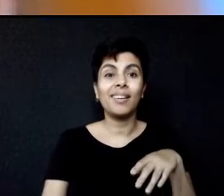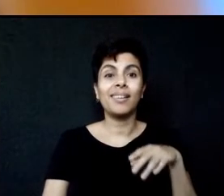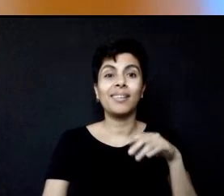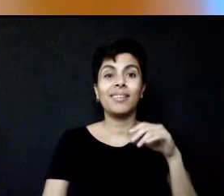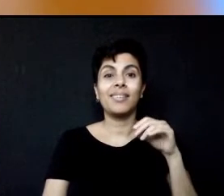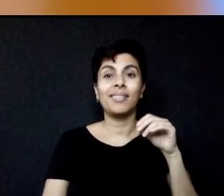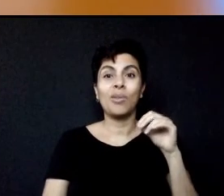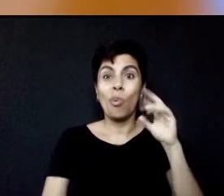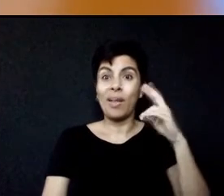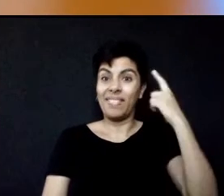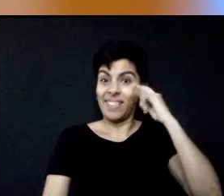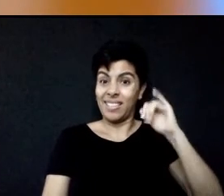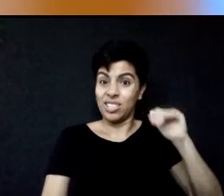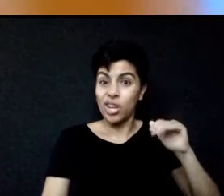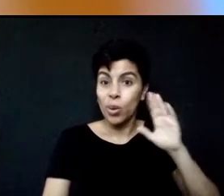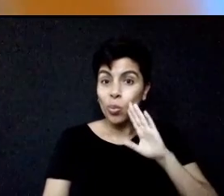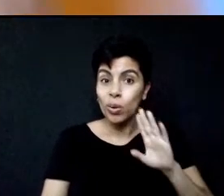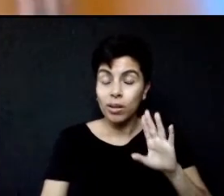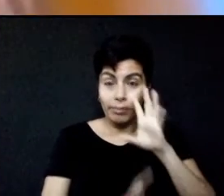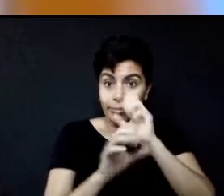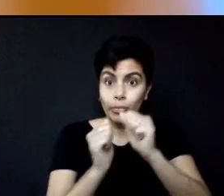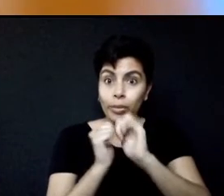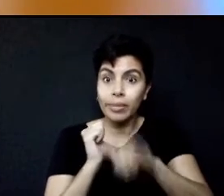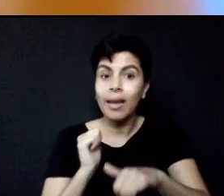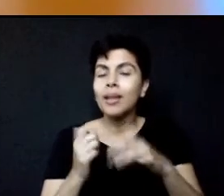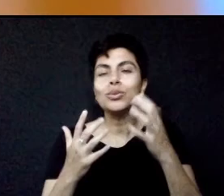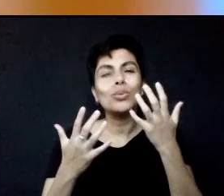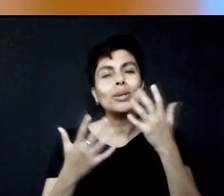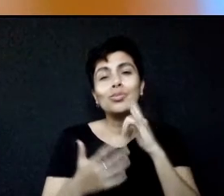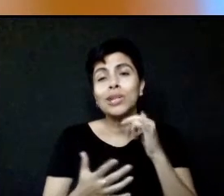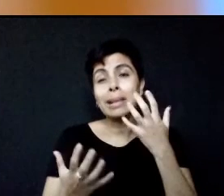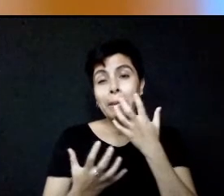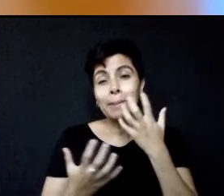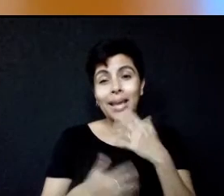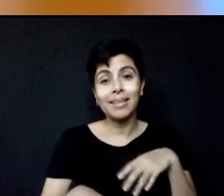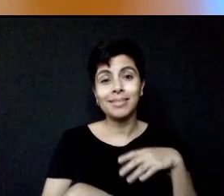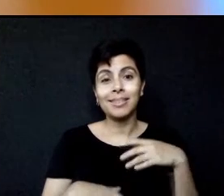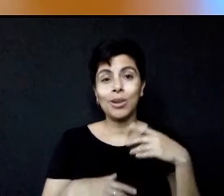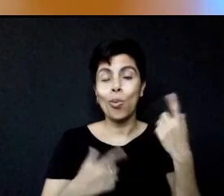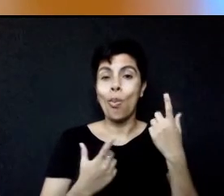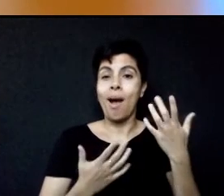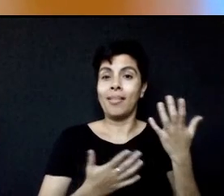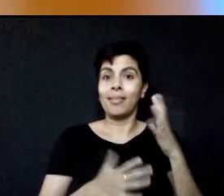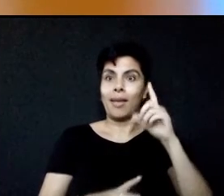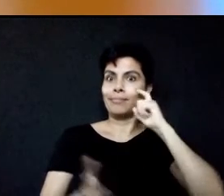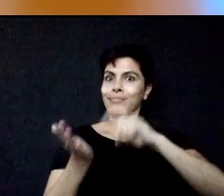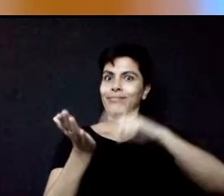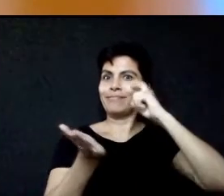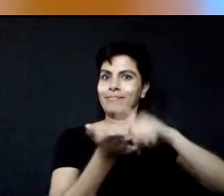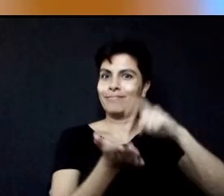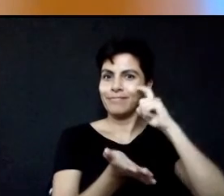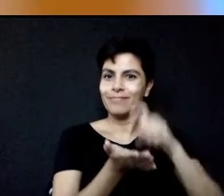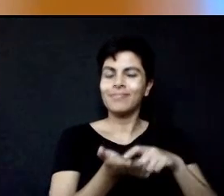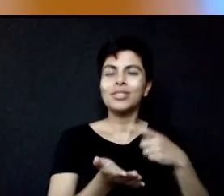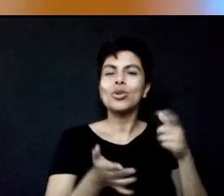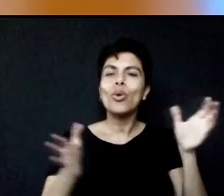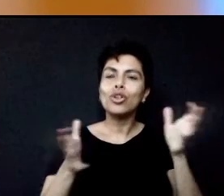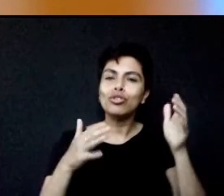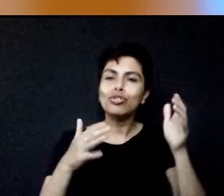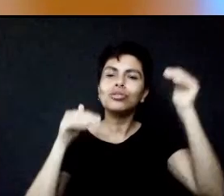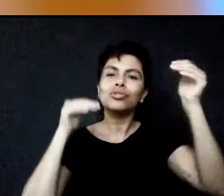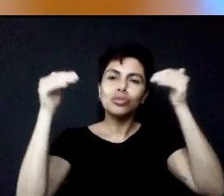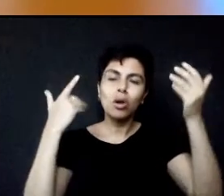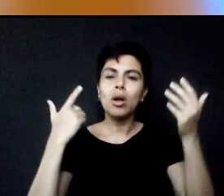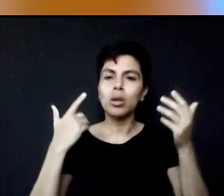something that a child would be interested in or notice, and it's just amazing what they come up with. So really encouraging